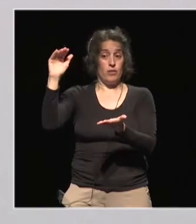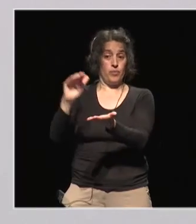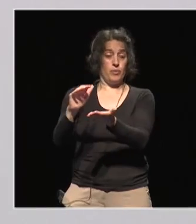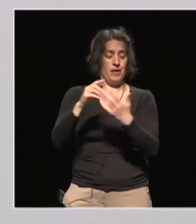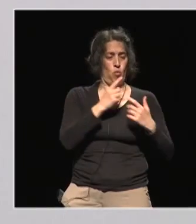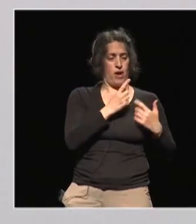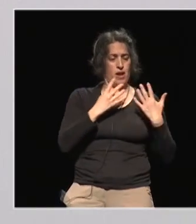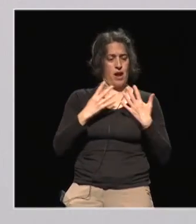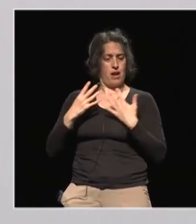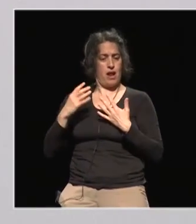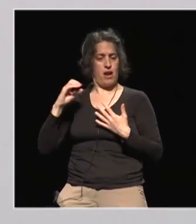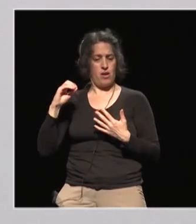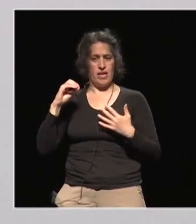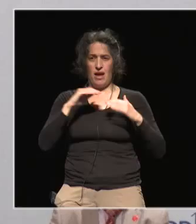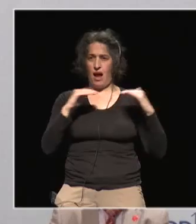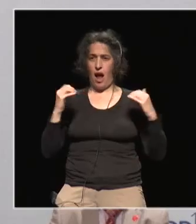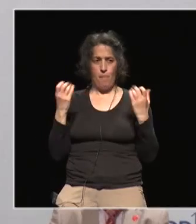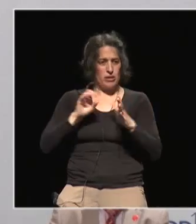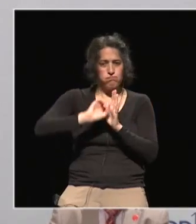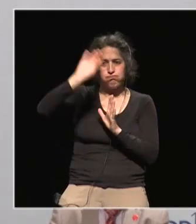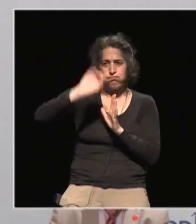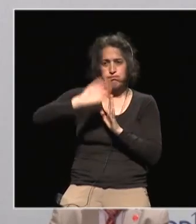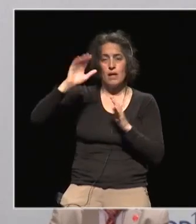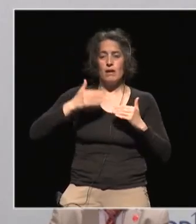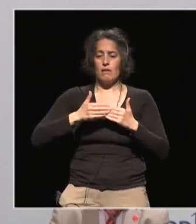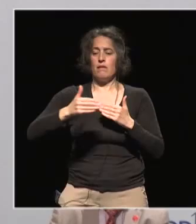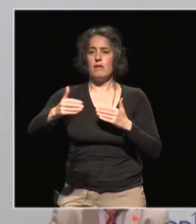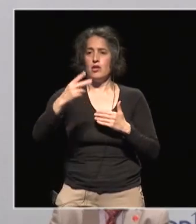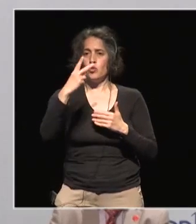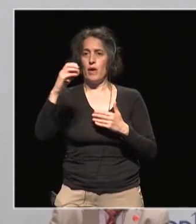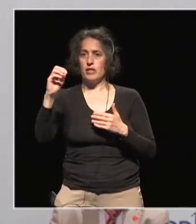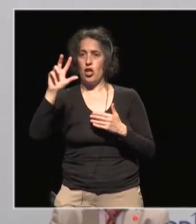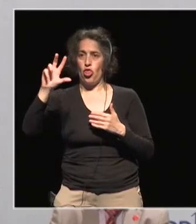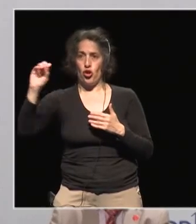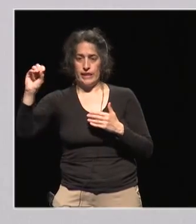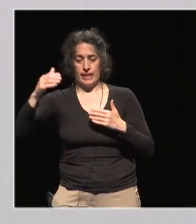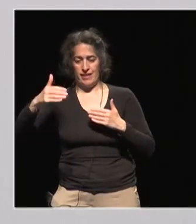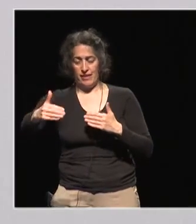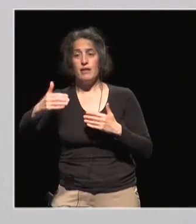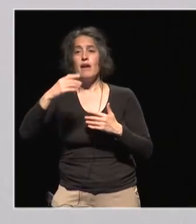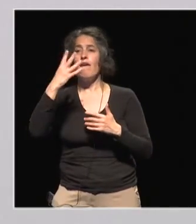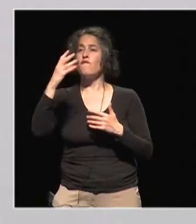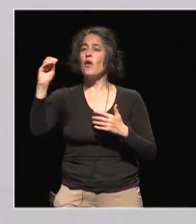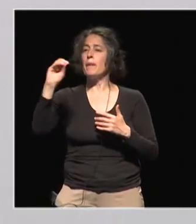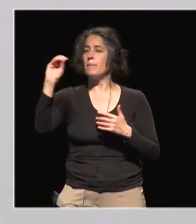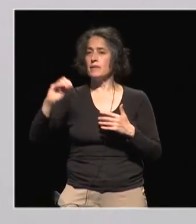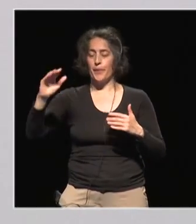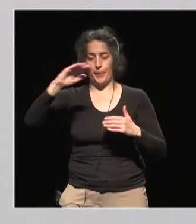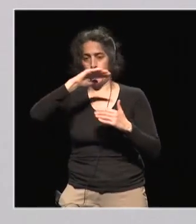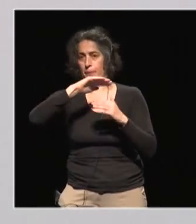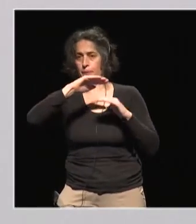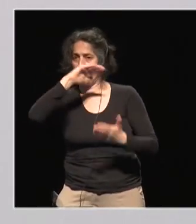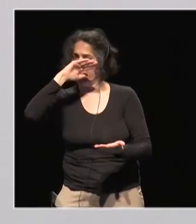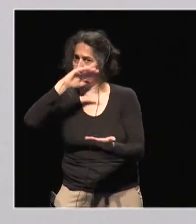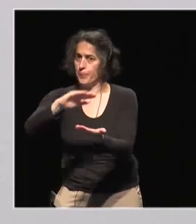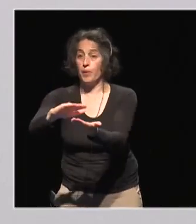So starting with the job in the field through concrete actions is the most important thing to do. And there, again, the INDCs is